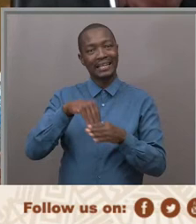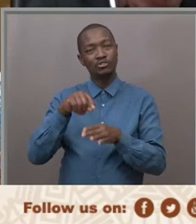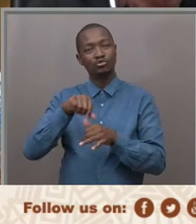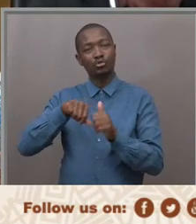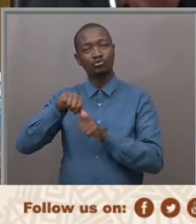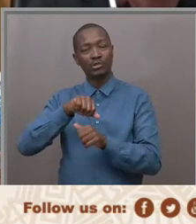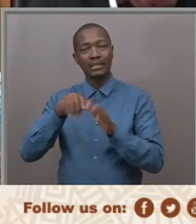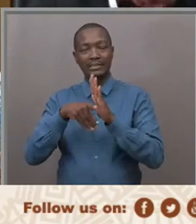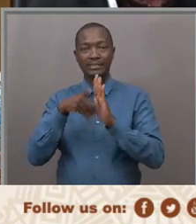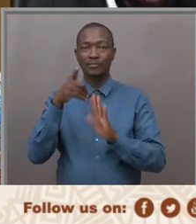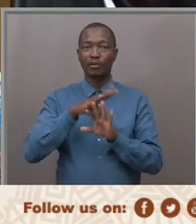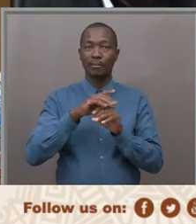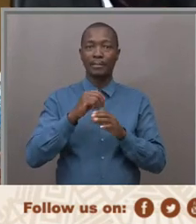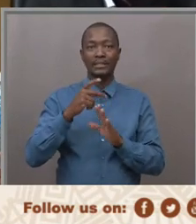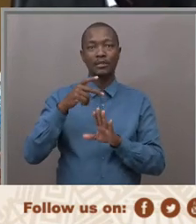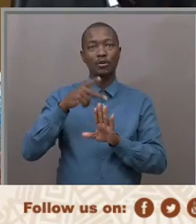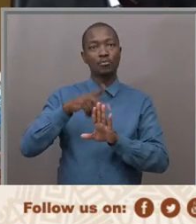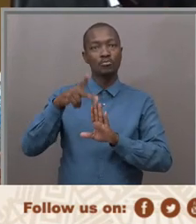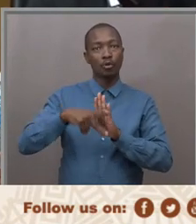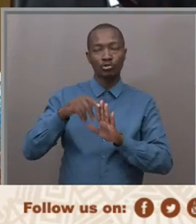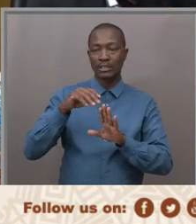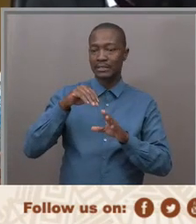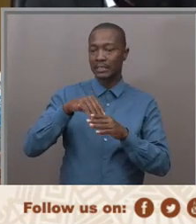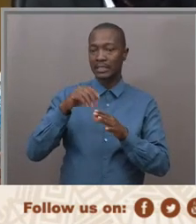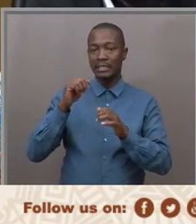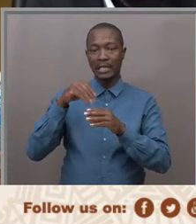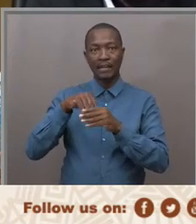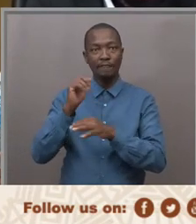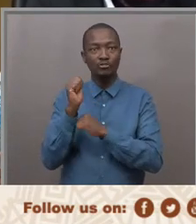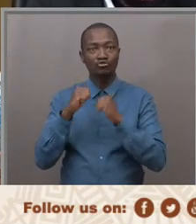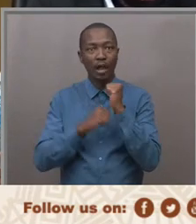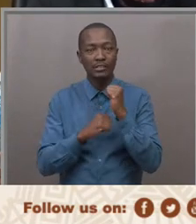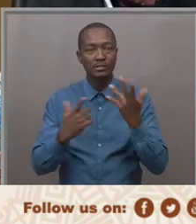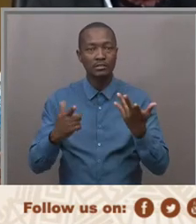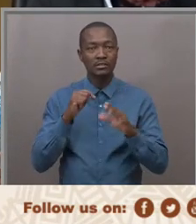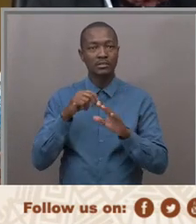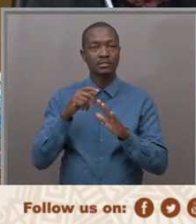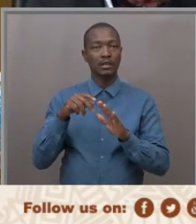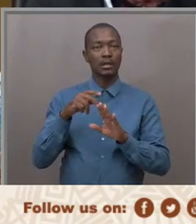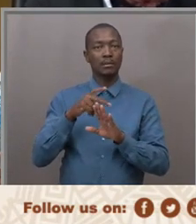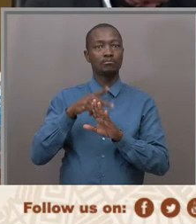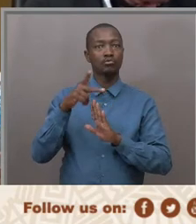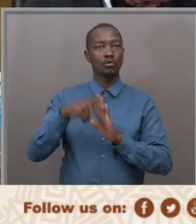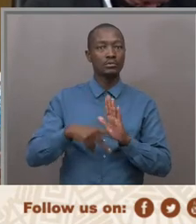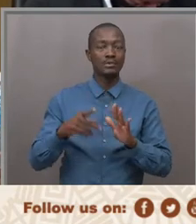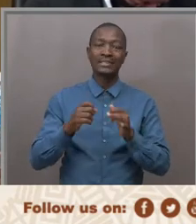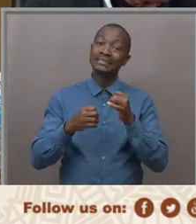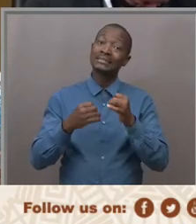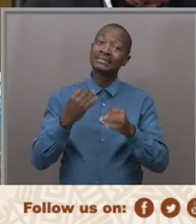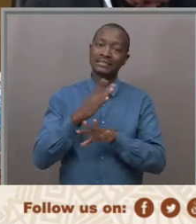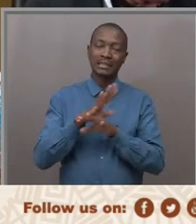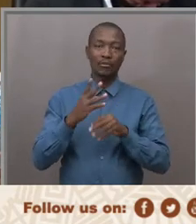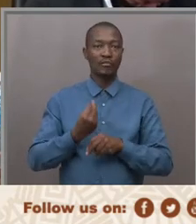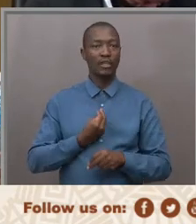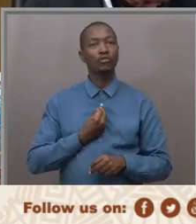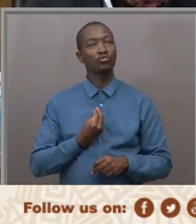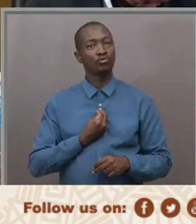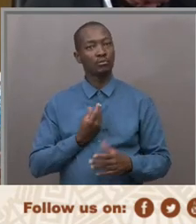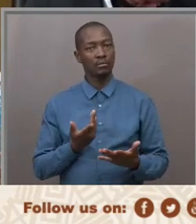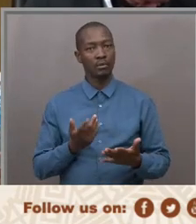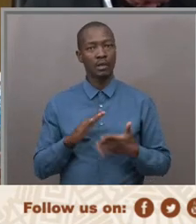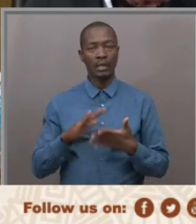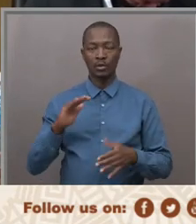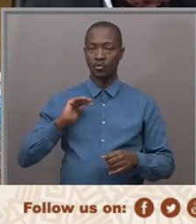projects, in infrastructure projects, as I said earlier on, in some of the youth and